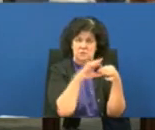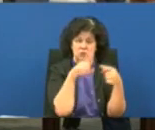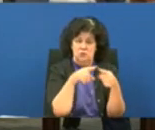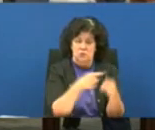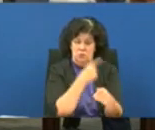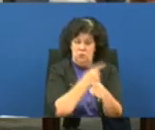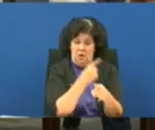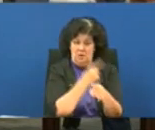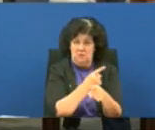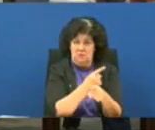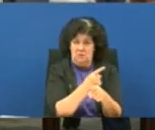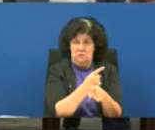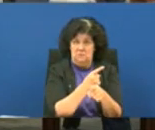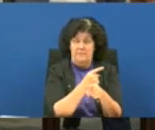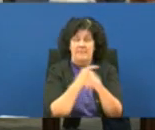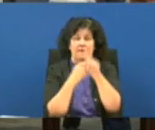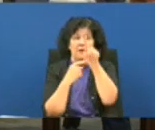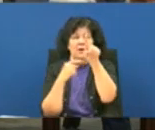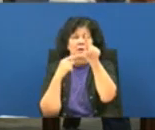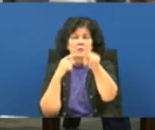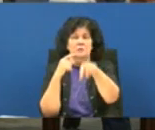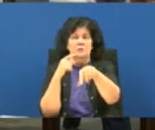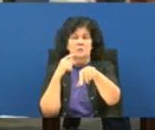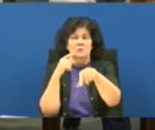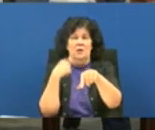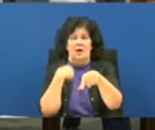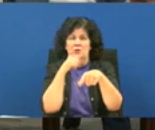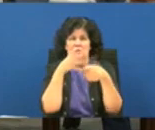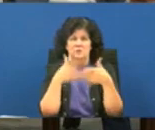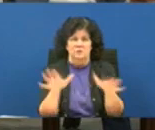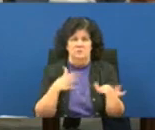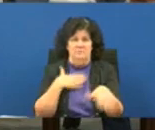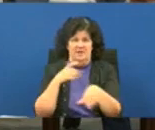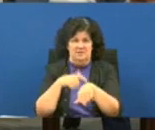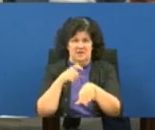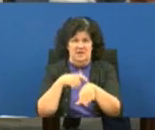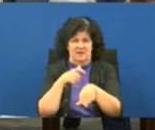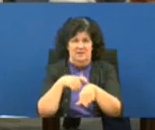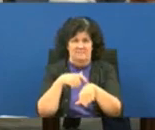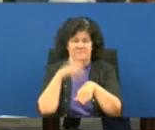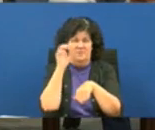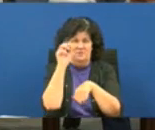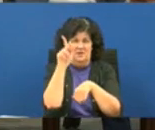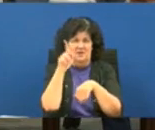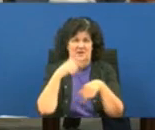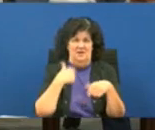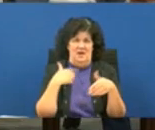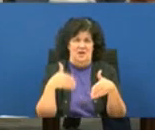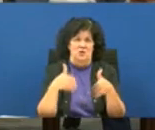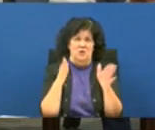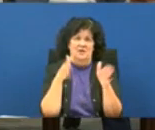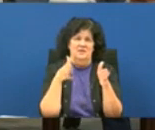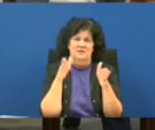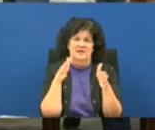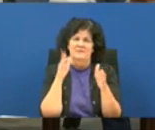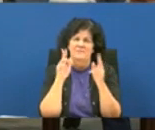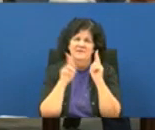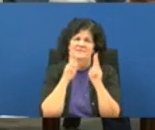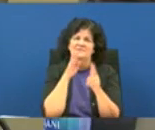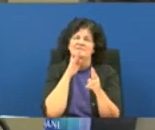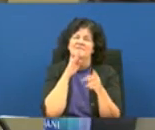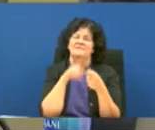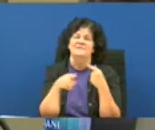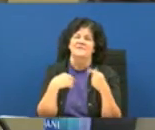it could be so okay and i hate to cut you off but you're on my time and i don't lose my time either but that was a great answer i'll normally let people talk but i got a couple more questions